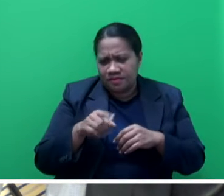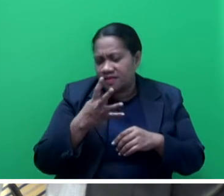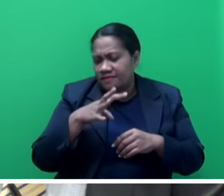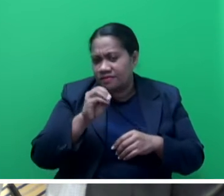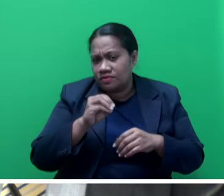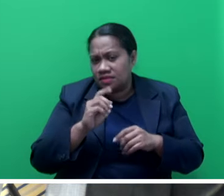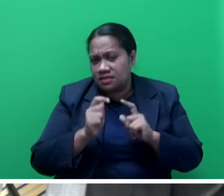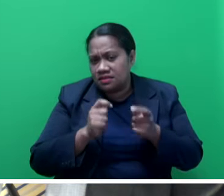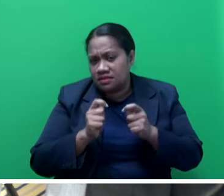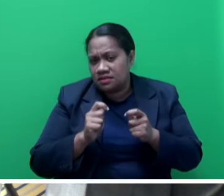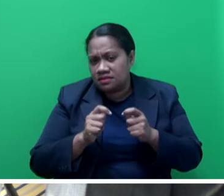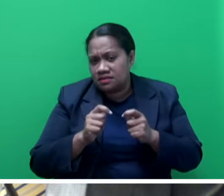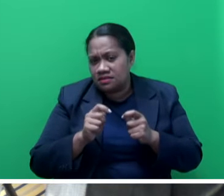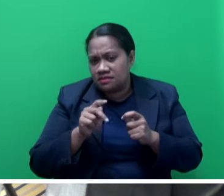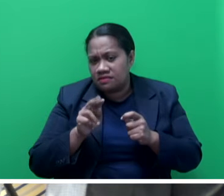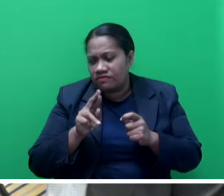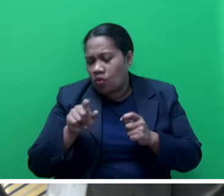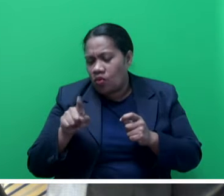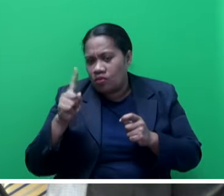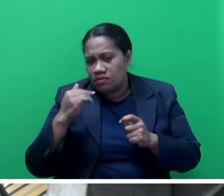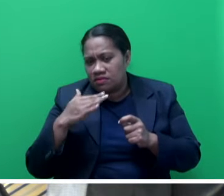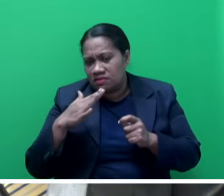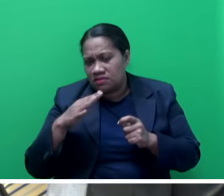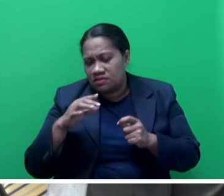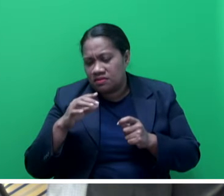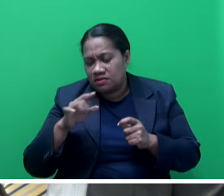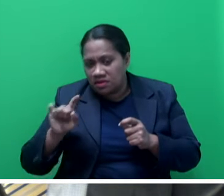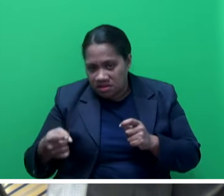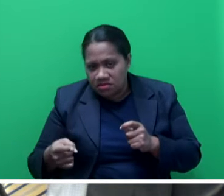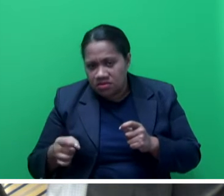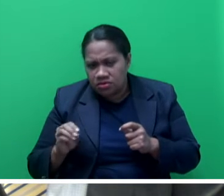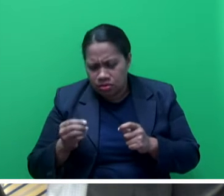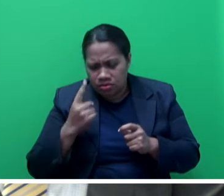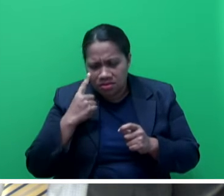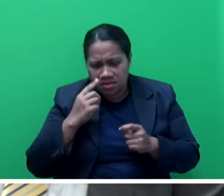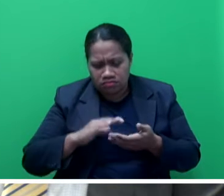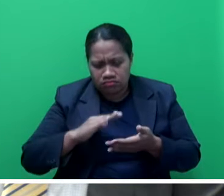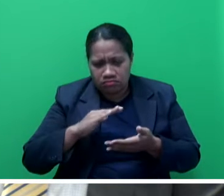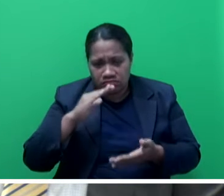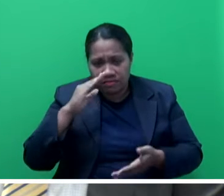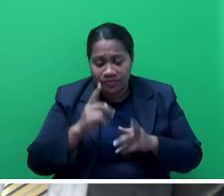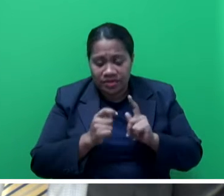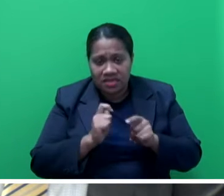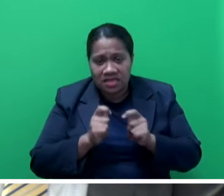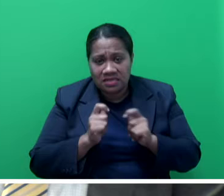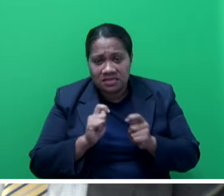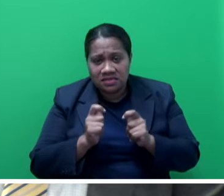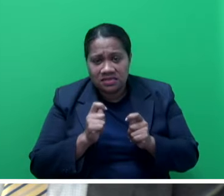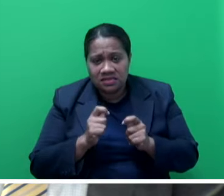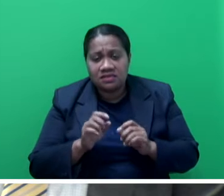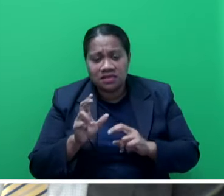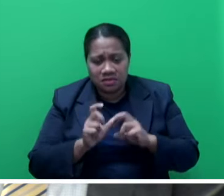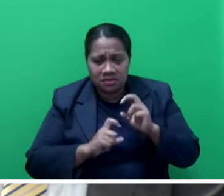per 1,000. And we are seeing the continuing increase in testing ratio as our capacity to